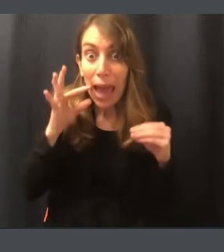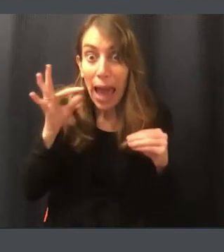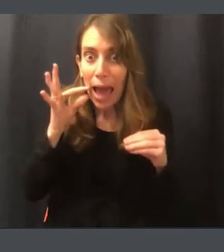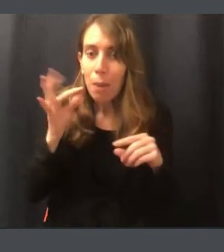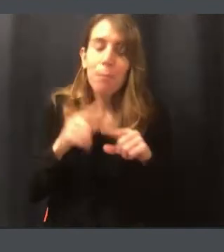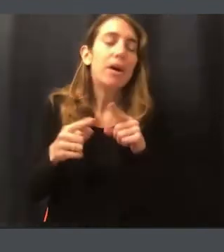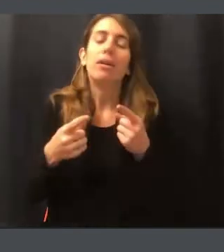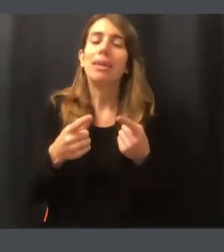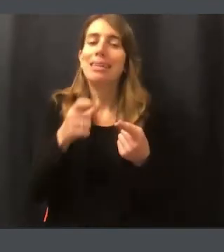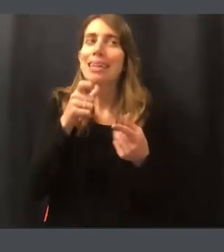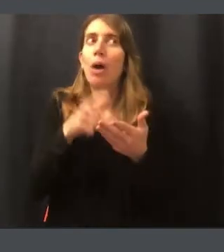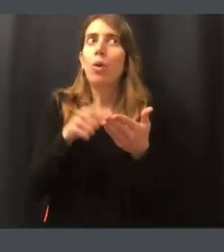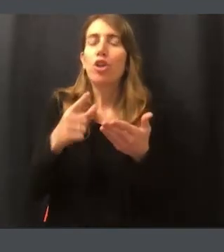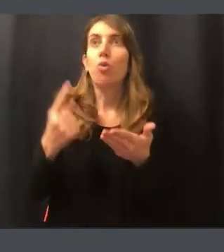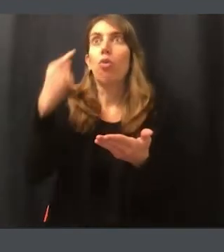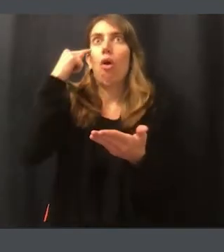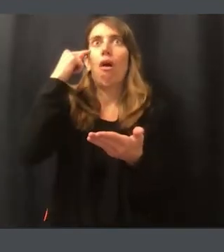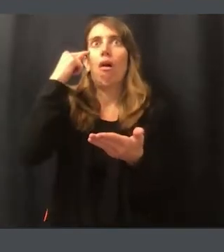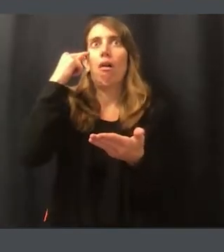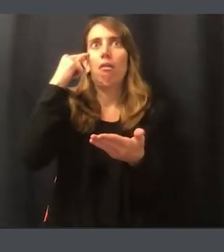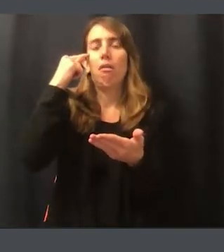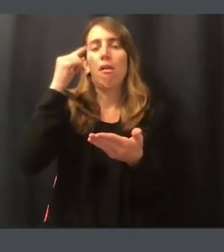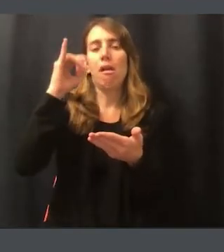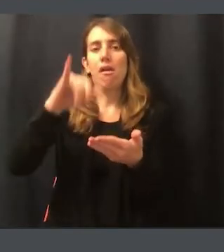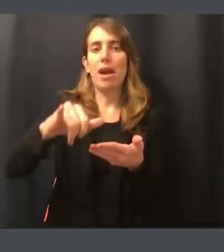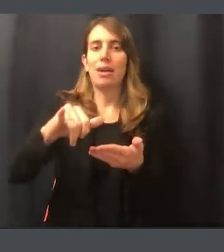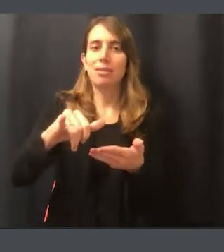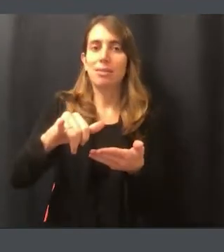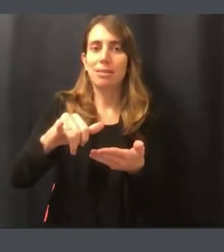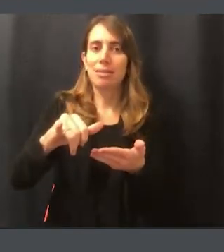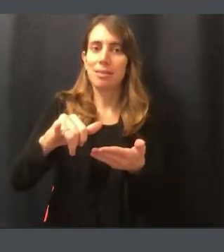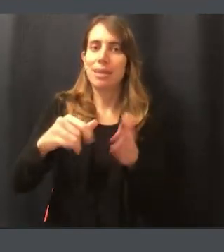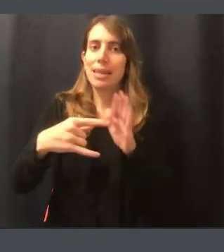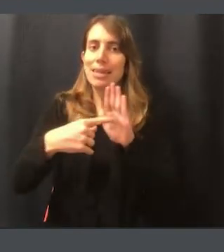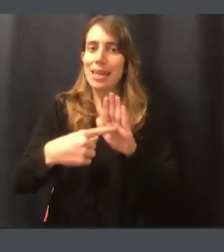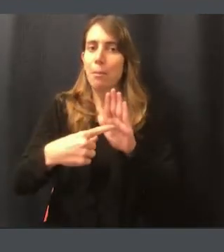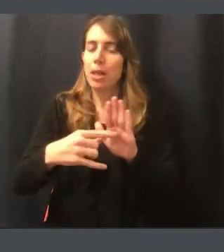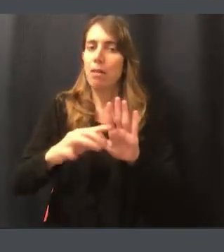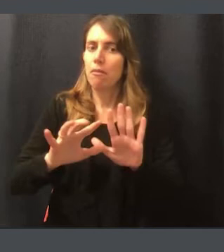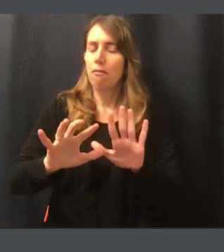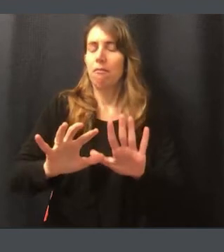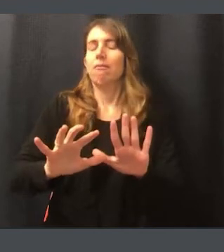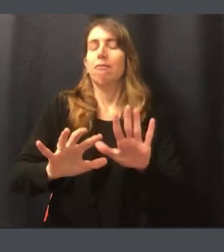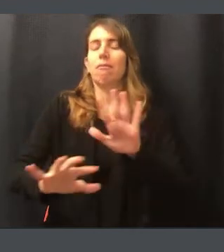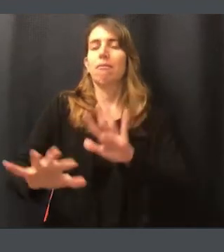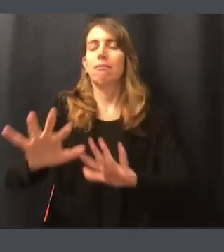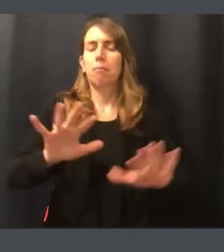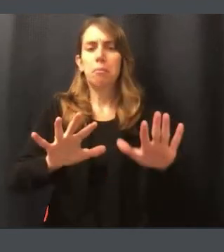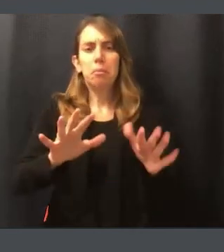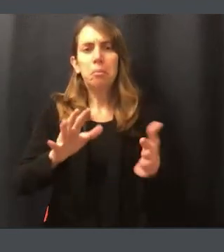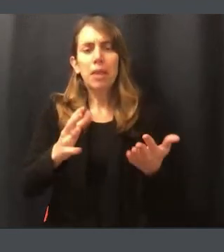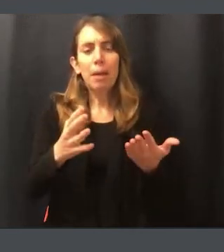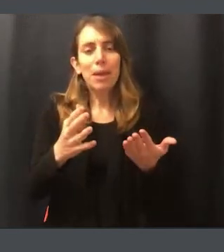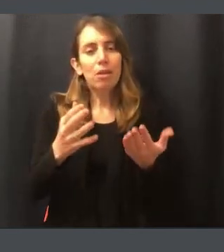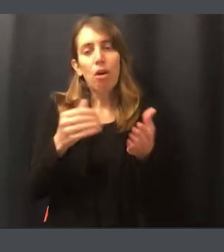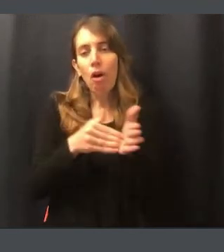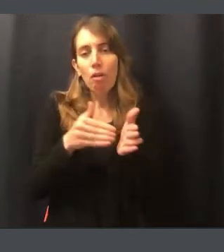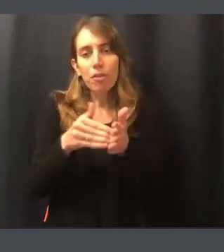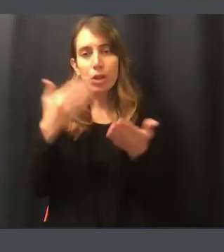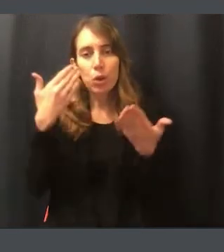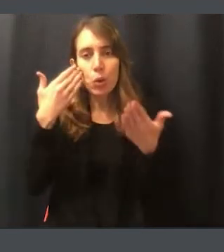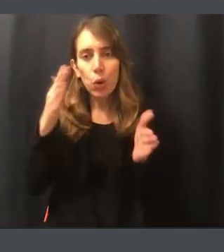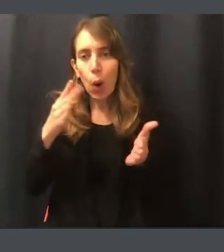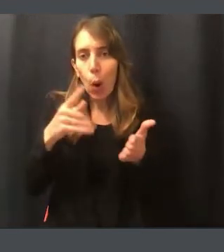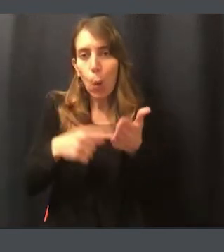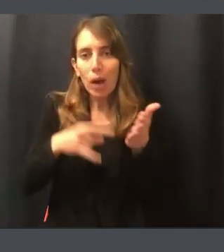is an example of, there's some good things about this, but a lot of times you have no idea what the kid's talking about. You don't know who the kid's